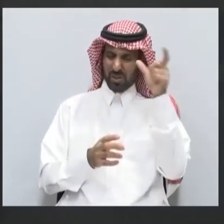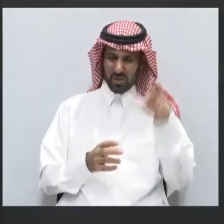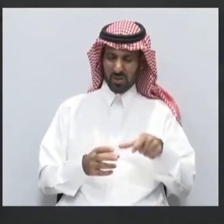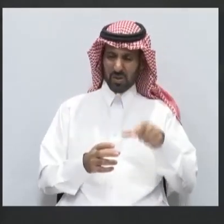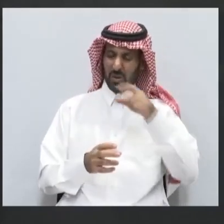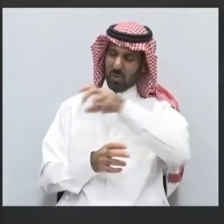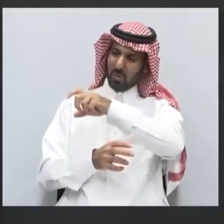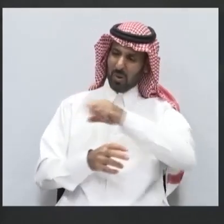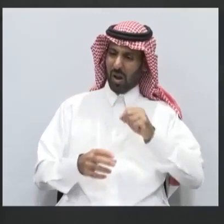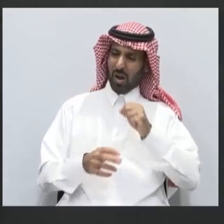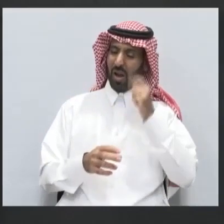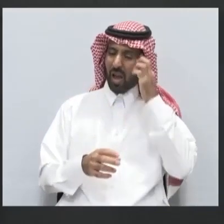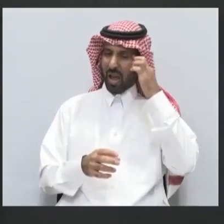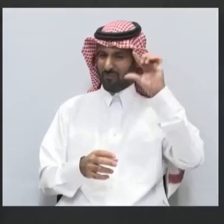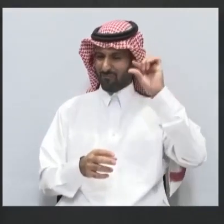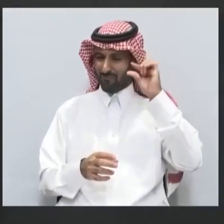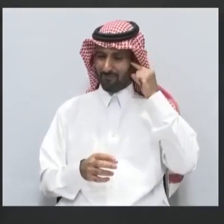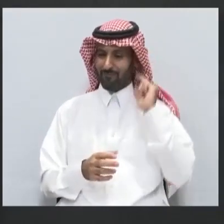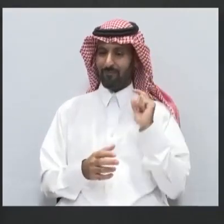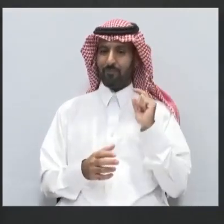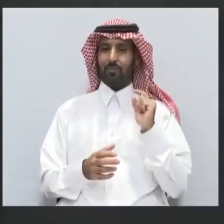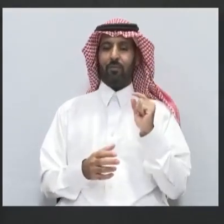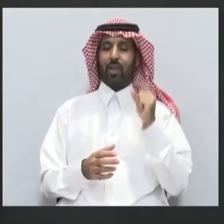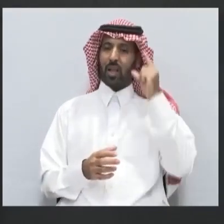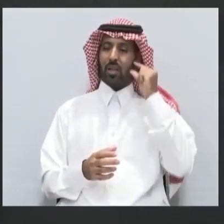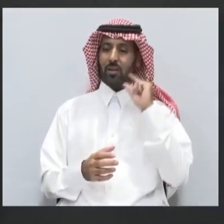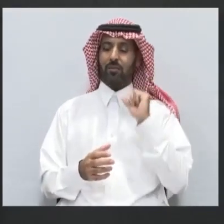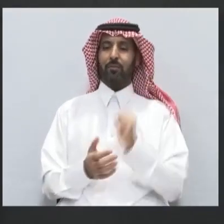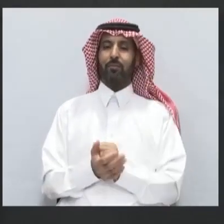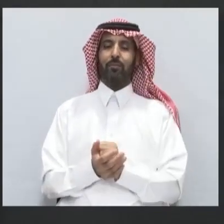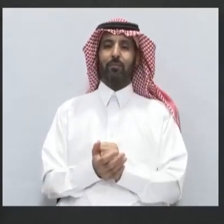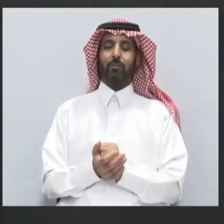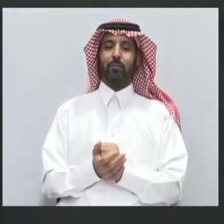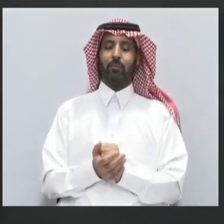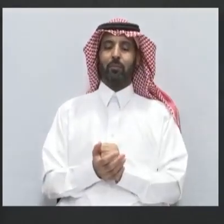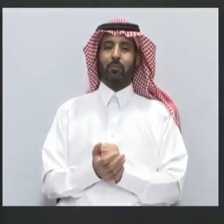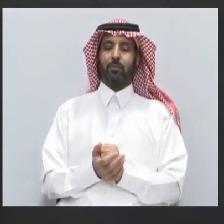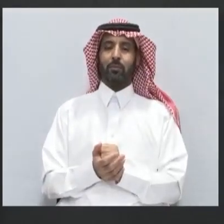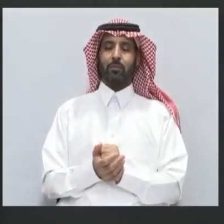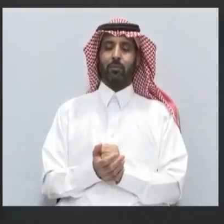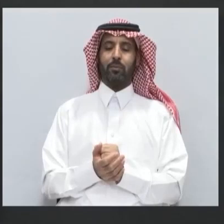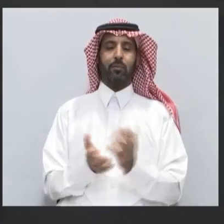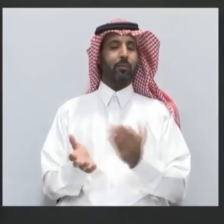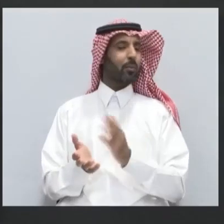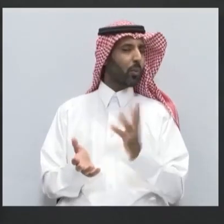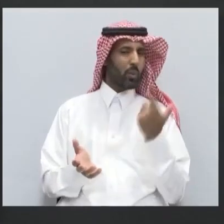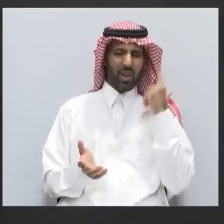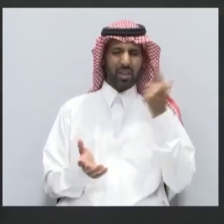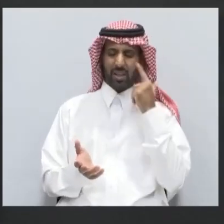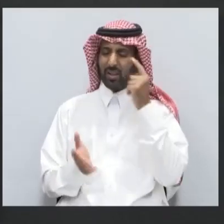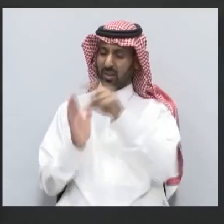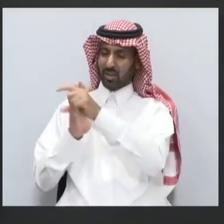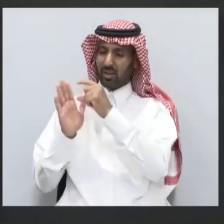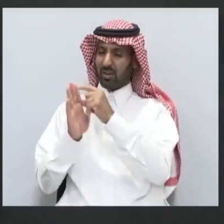We'll be reading about foolish crimes, the people who committed the crimes are foolish, stupid. Which